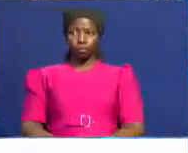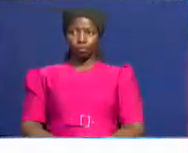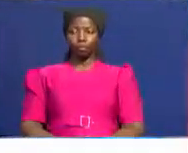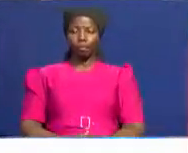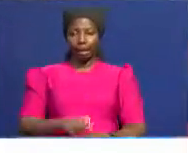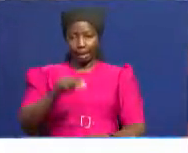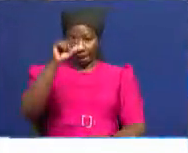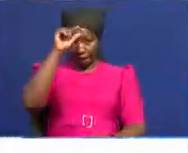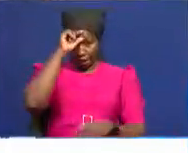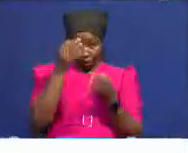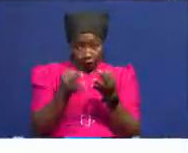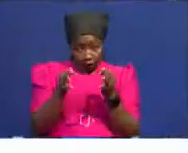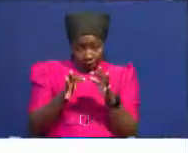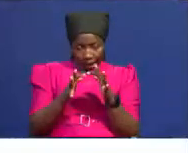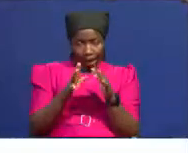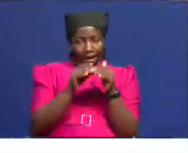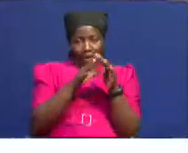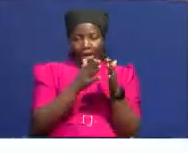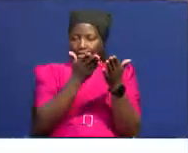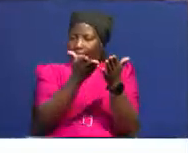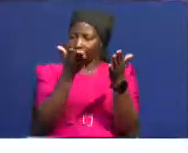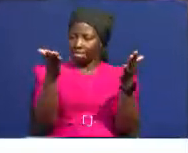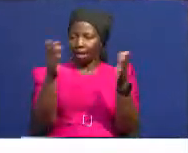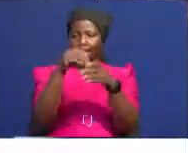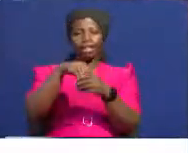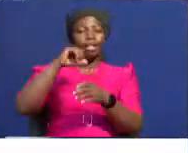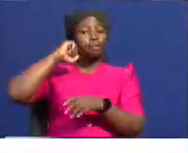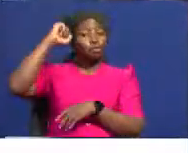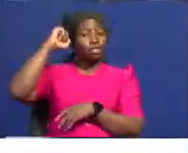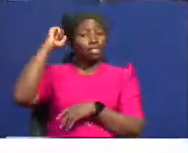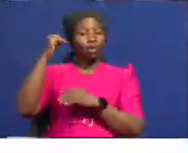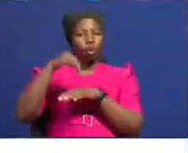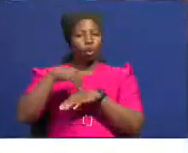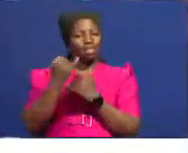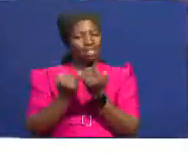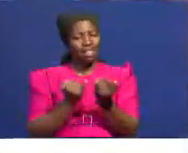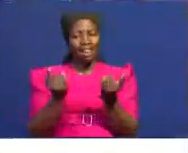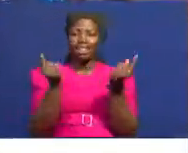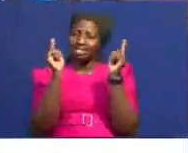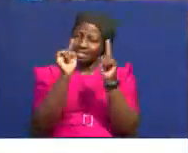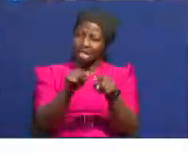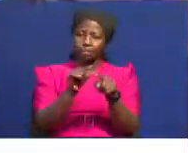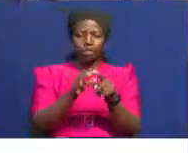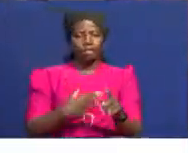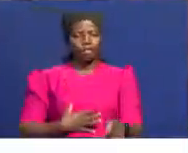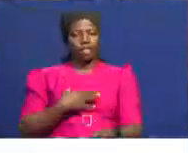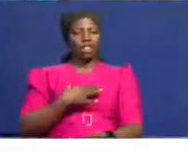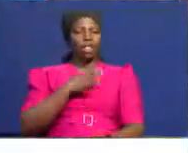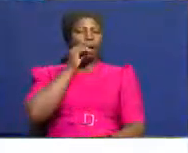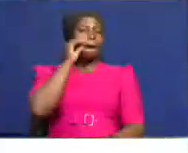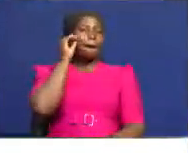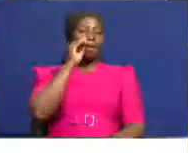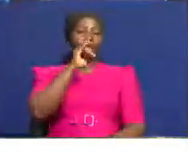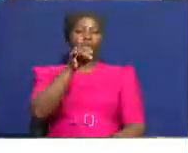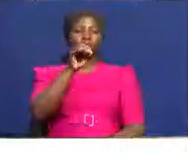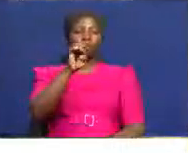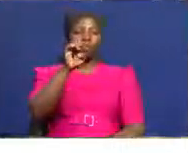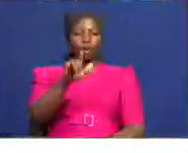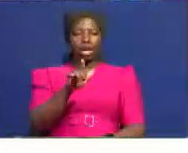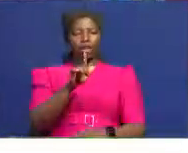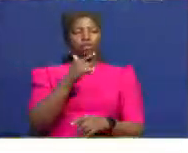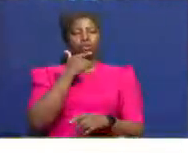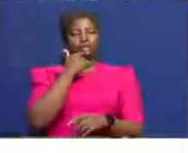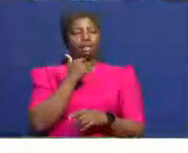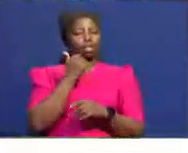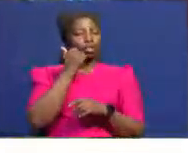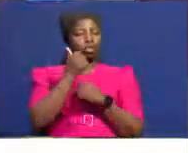Government officials and leaders across the political divide Saturday visited the home of Mzee Joel Okech to condole with his family following the passing